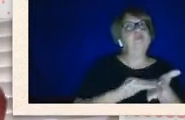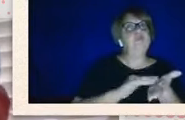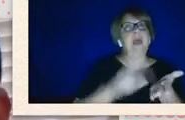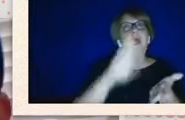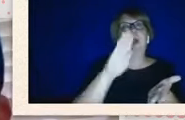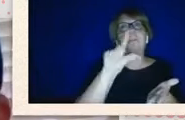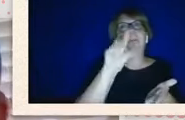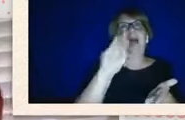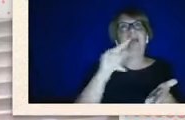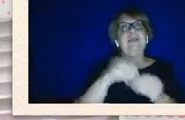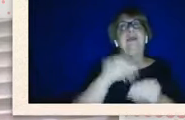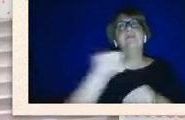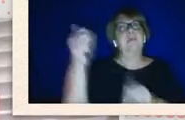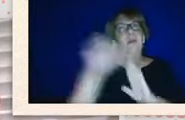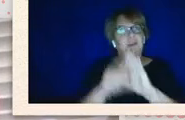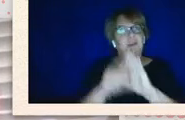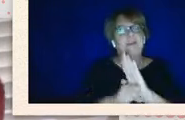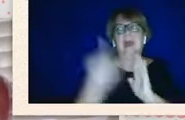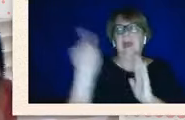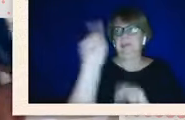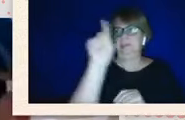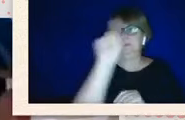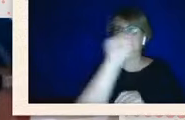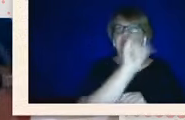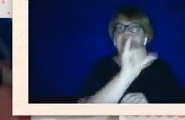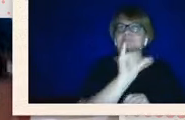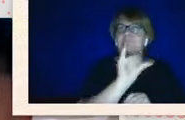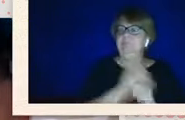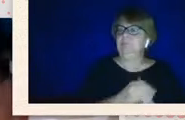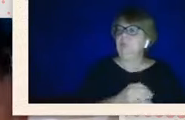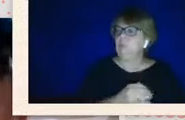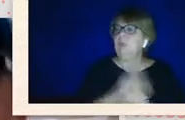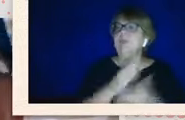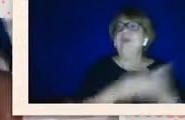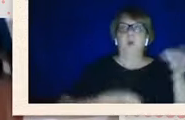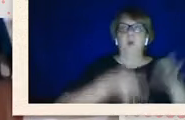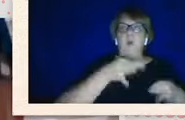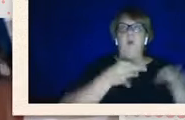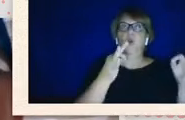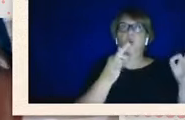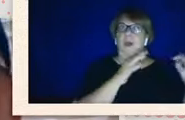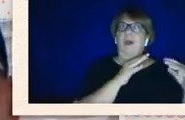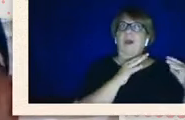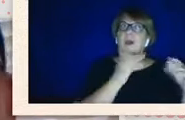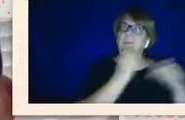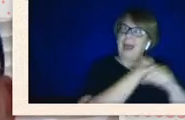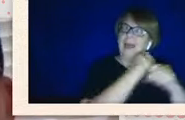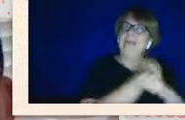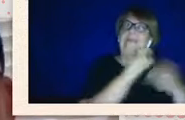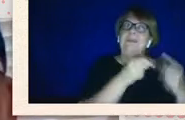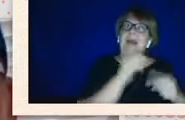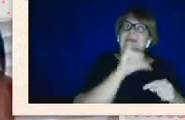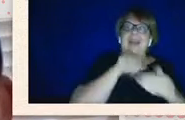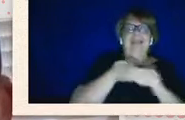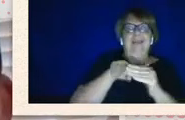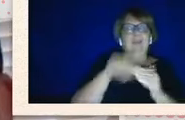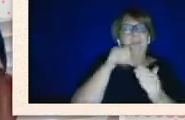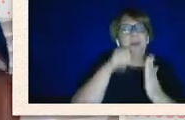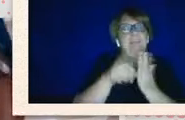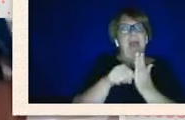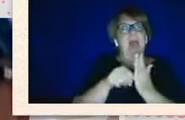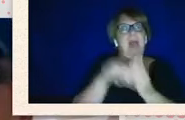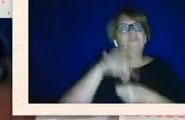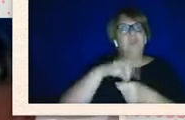Some of the court battles of recent years about accessible vote by mail balloting resulted in some